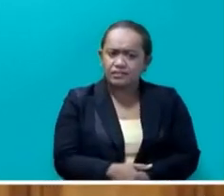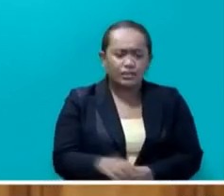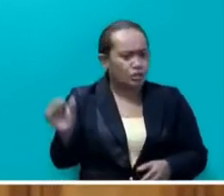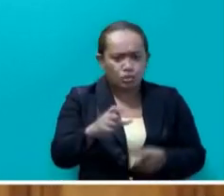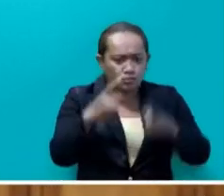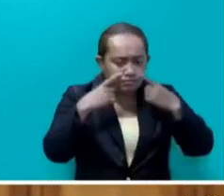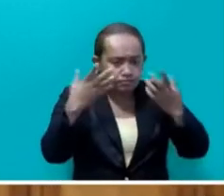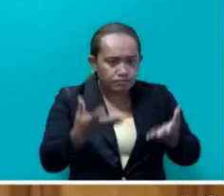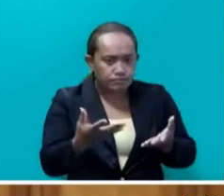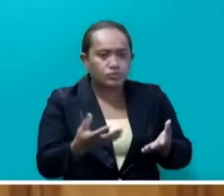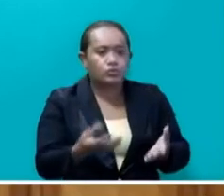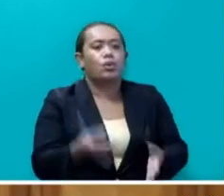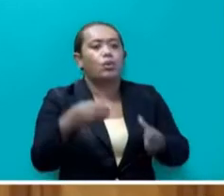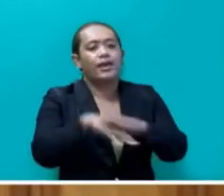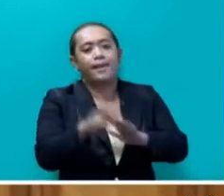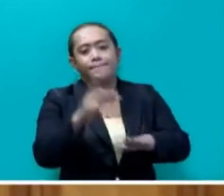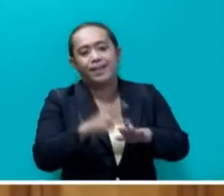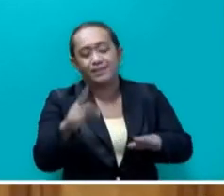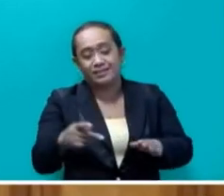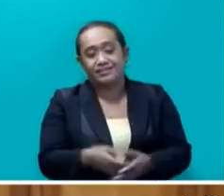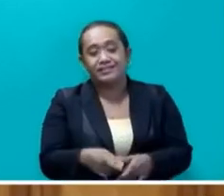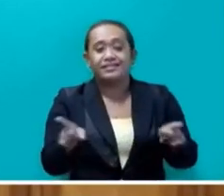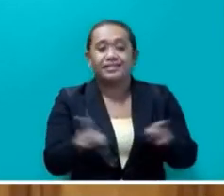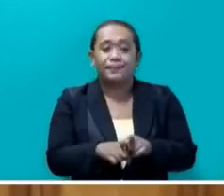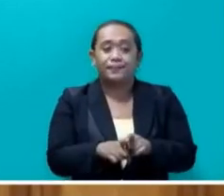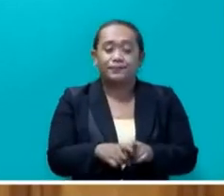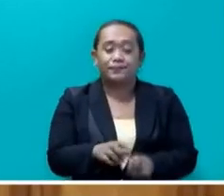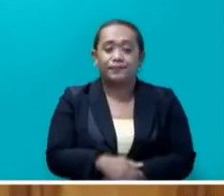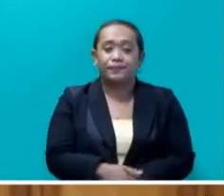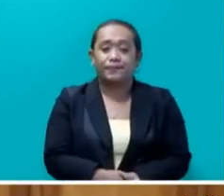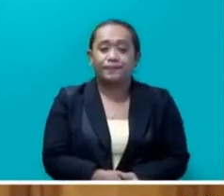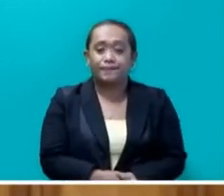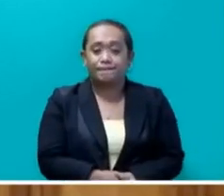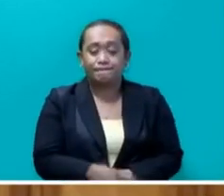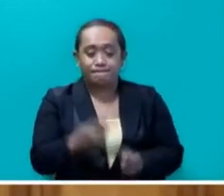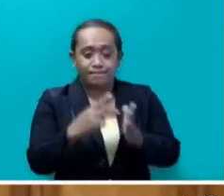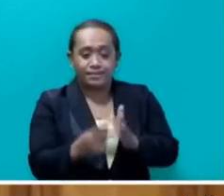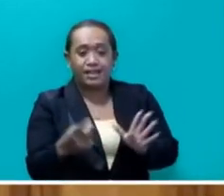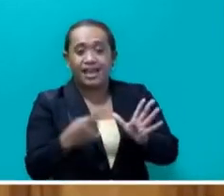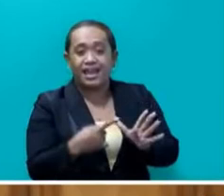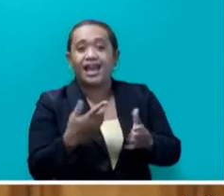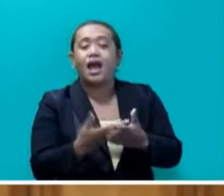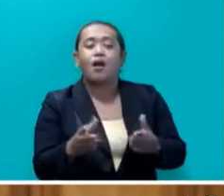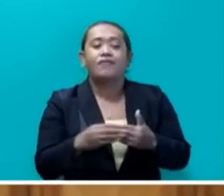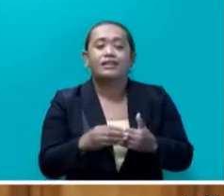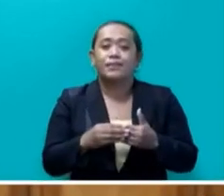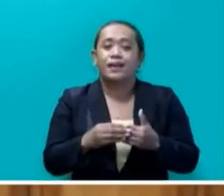Speaker. The National Fiscal Strategy, new section 13A, should be flexible and not limited by